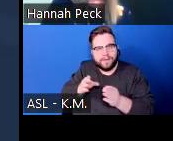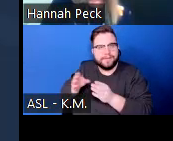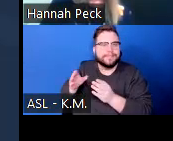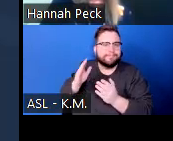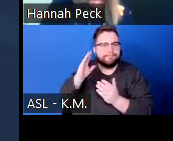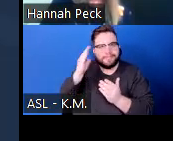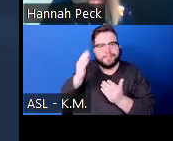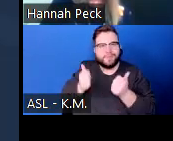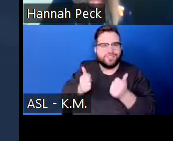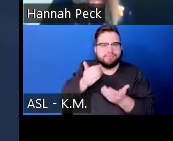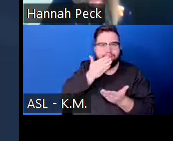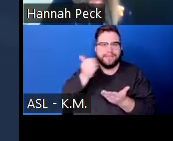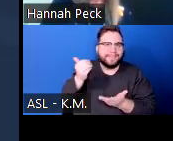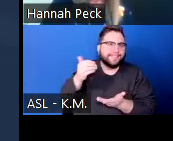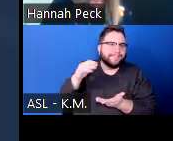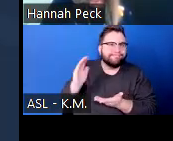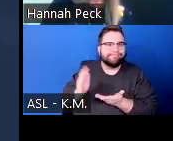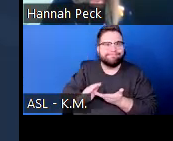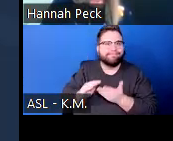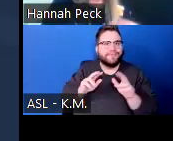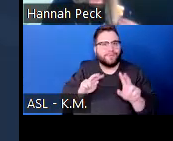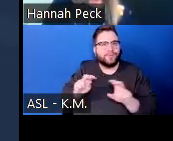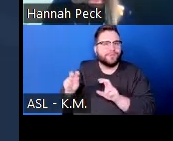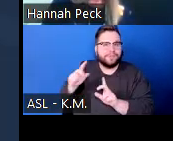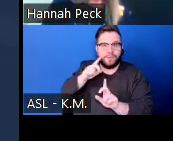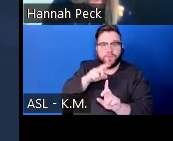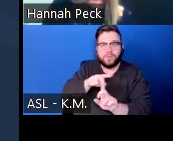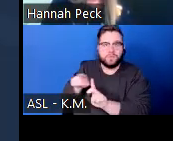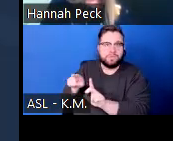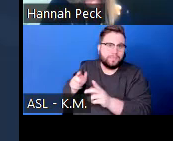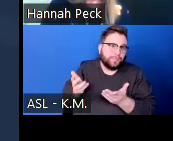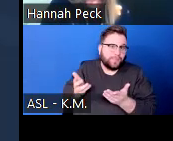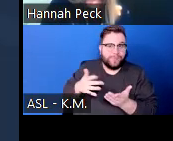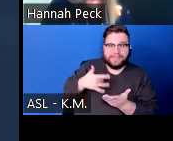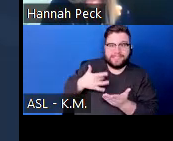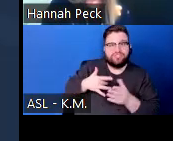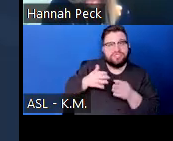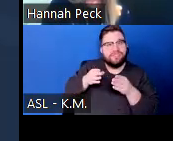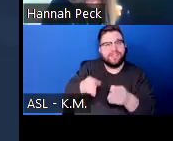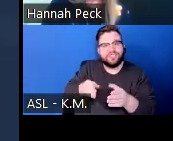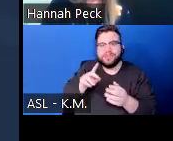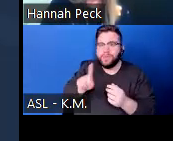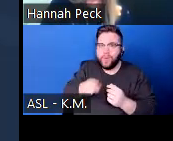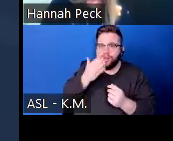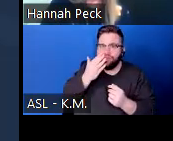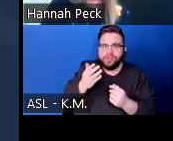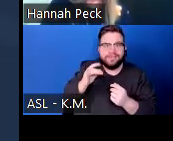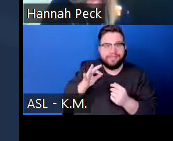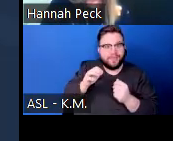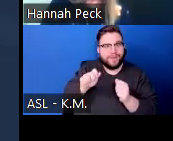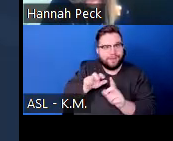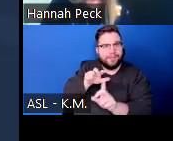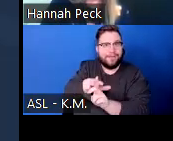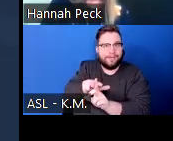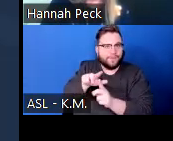you. A sensory strategy is only as good as you can enforce it. So it needs to be practical for everyone in the household, and it needs to